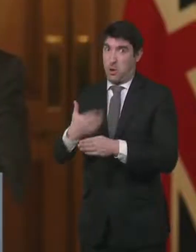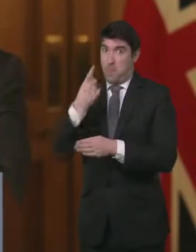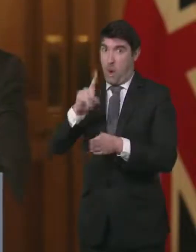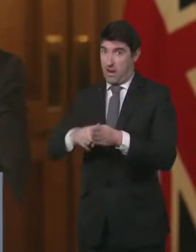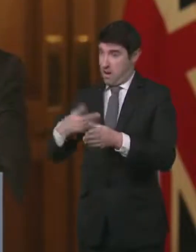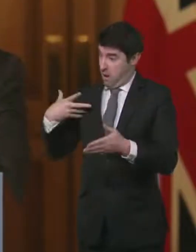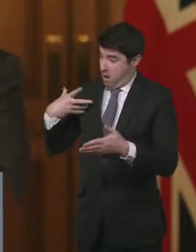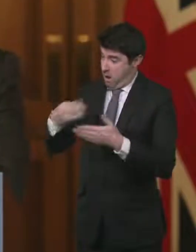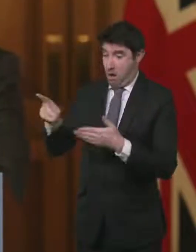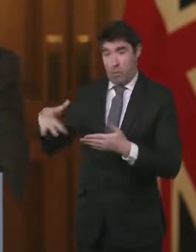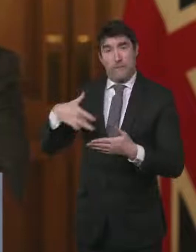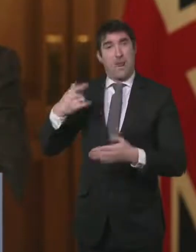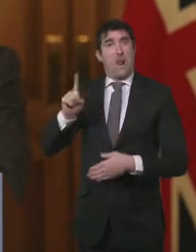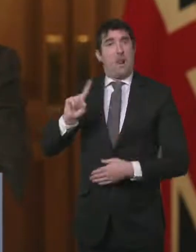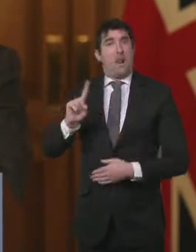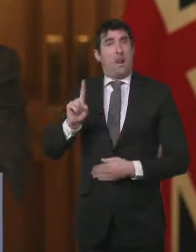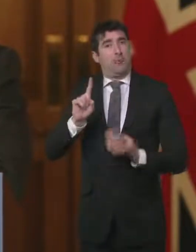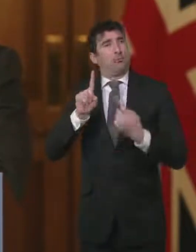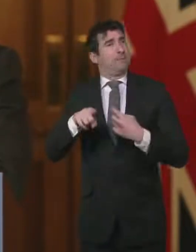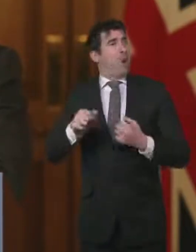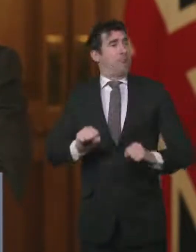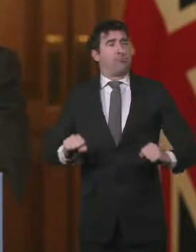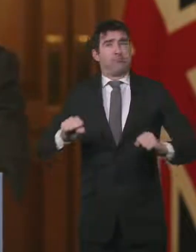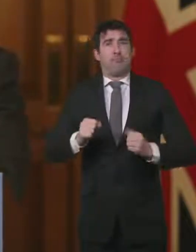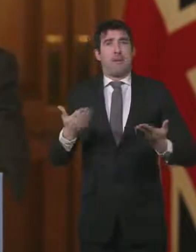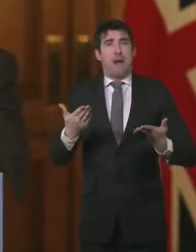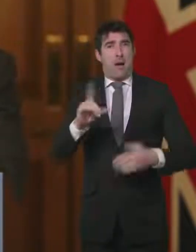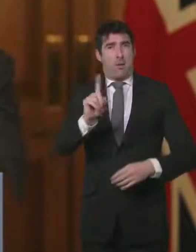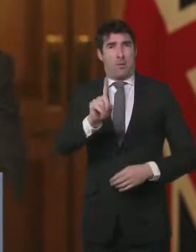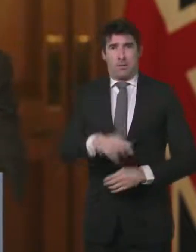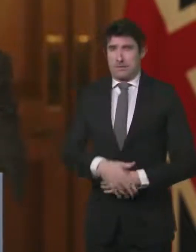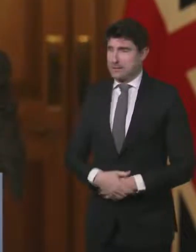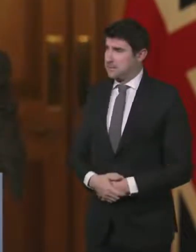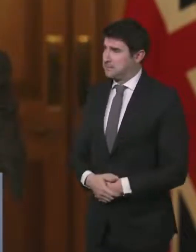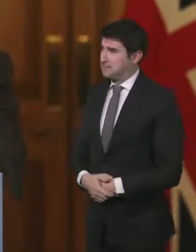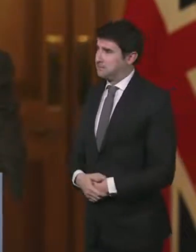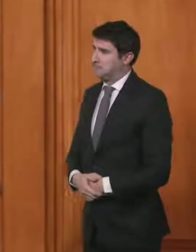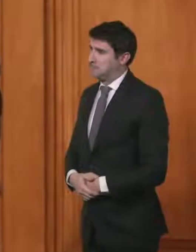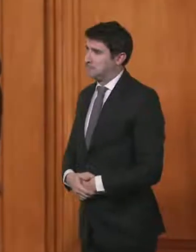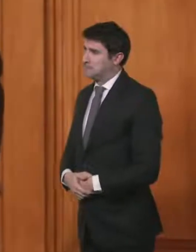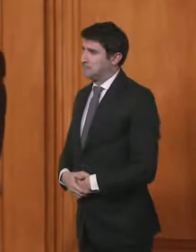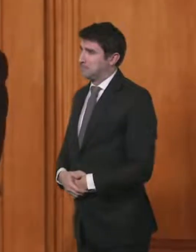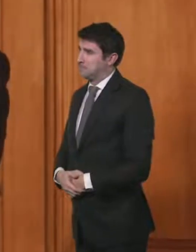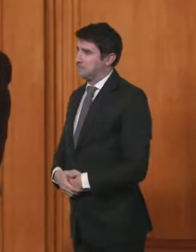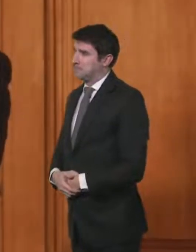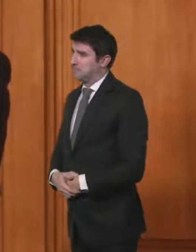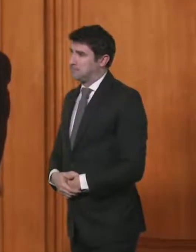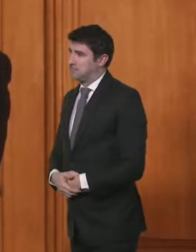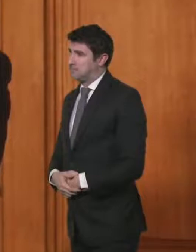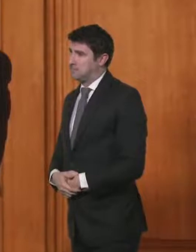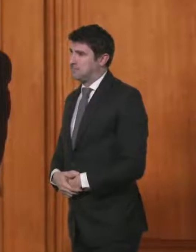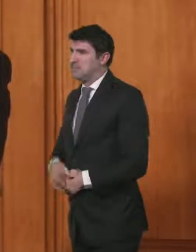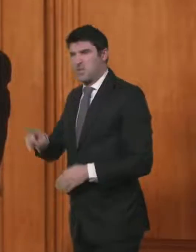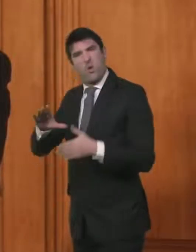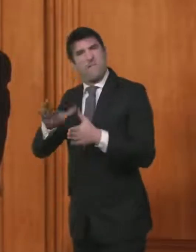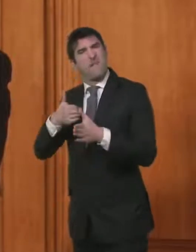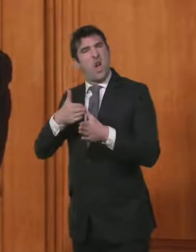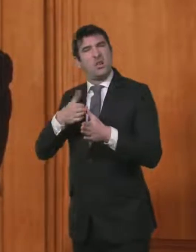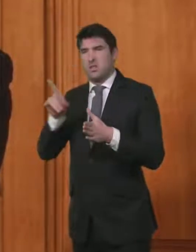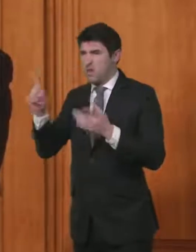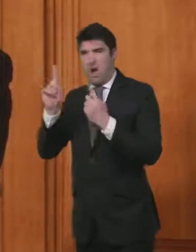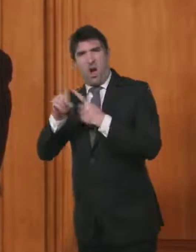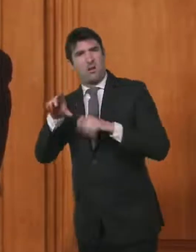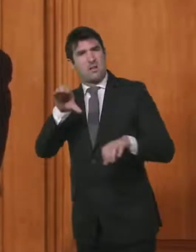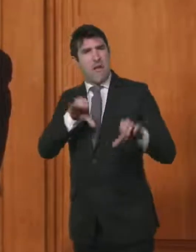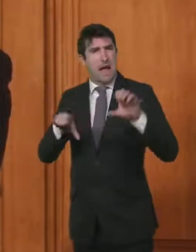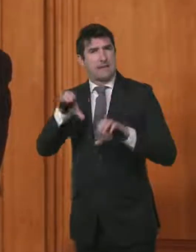He'll be having happy time when he gets back. So I think why don't we do the questions about immunity? The vaccines